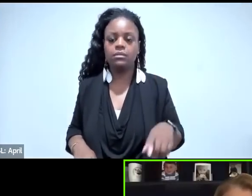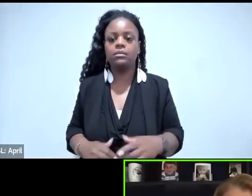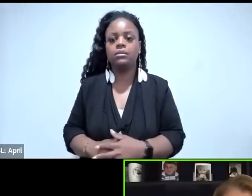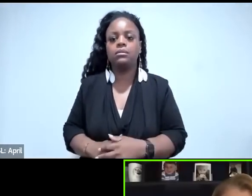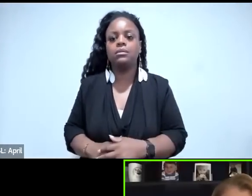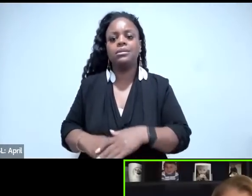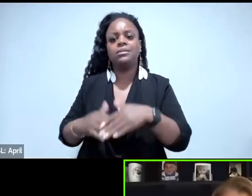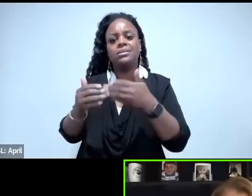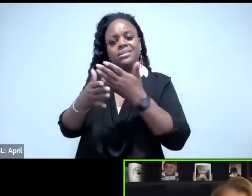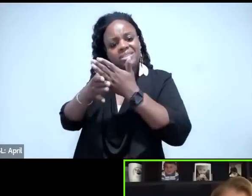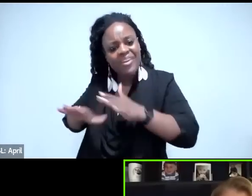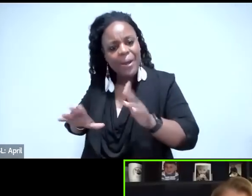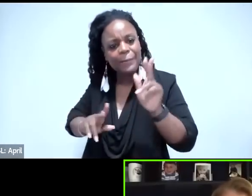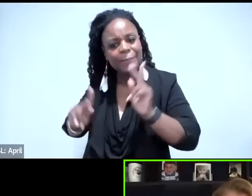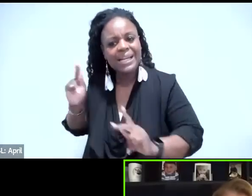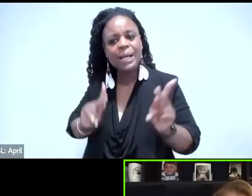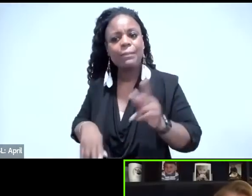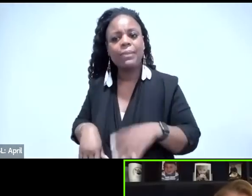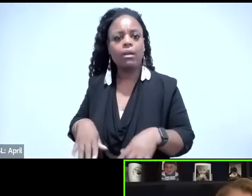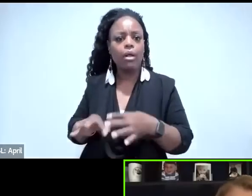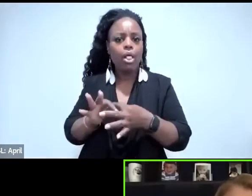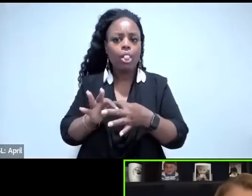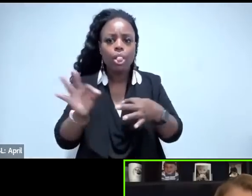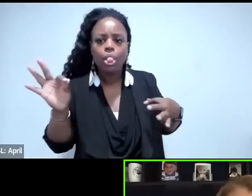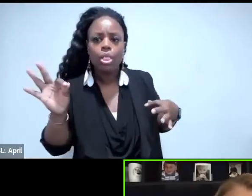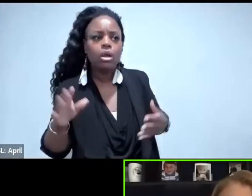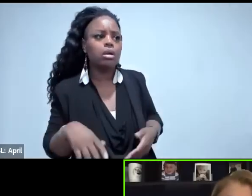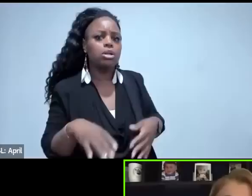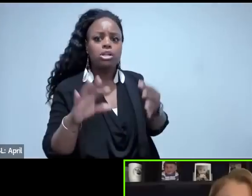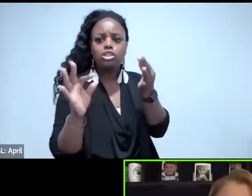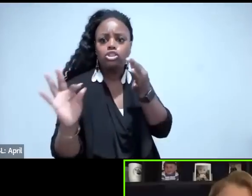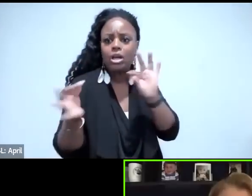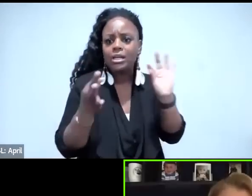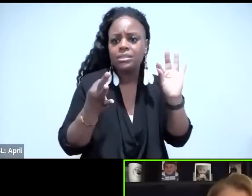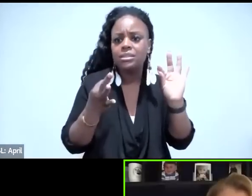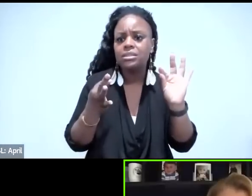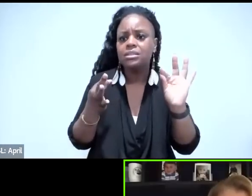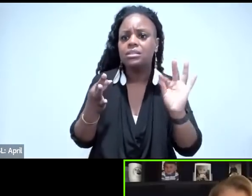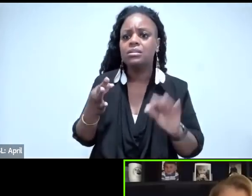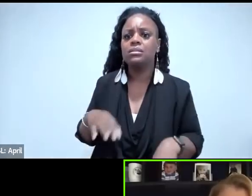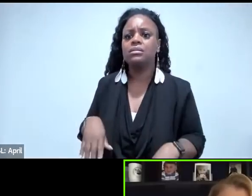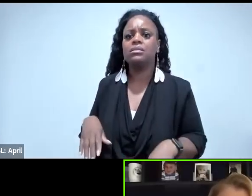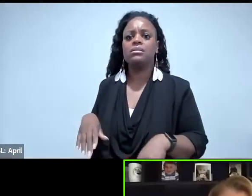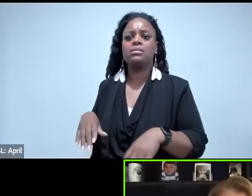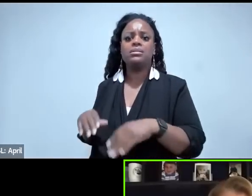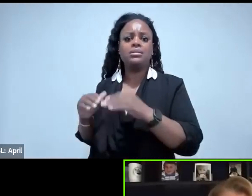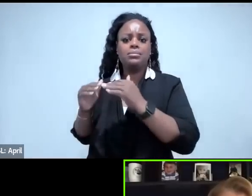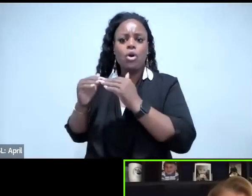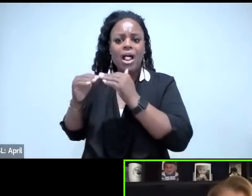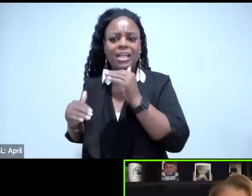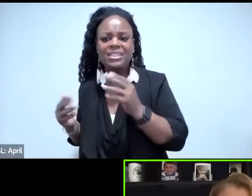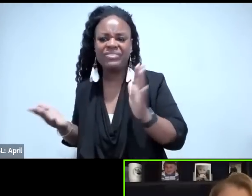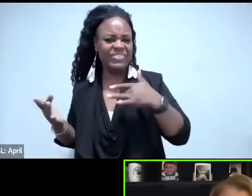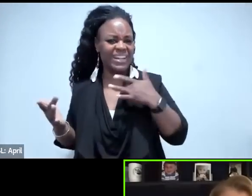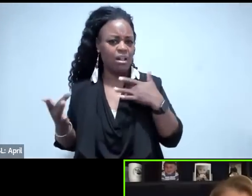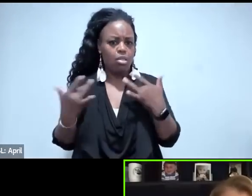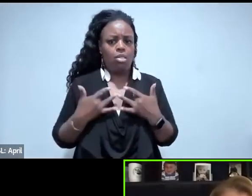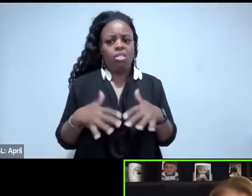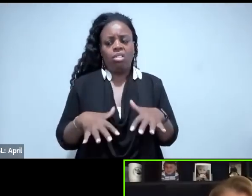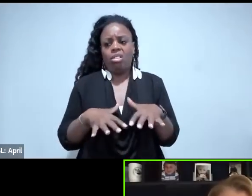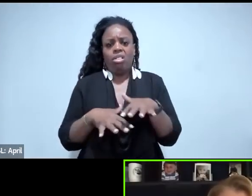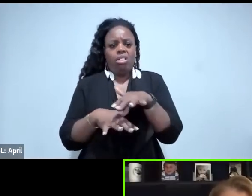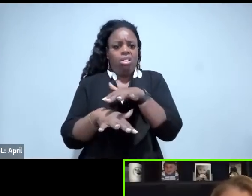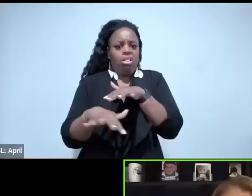and have given working people the idea that there's nothing that we can do about it, that we're a divided nation, that we're a